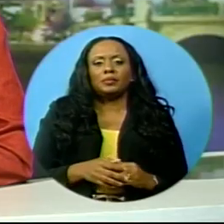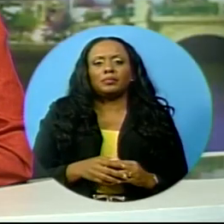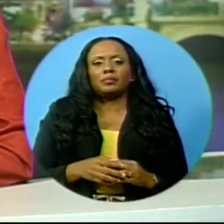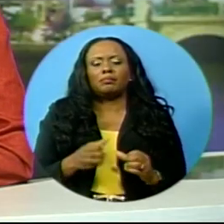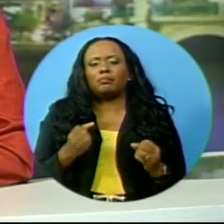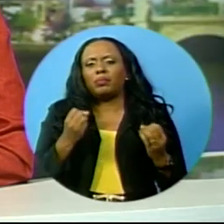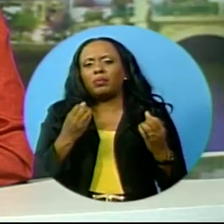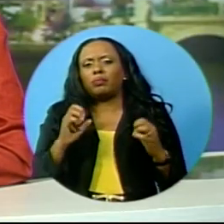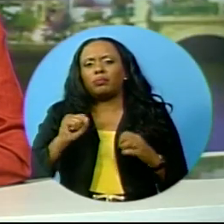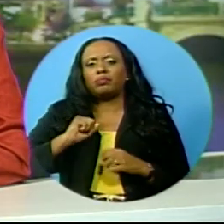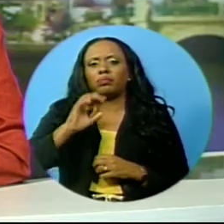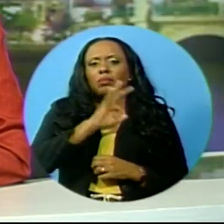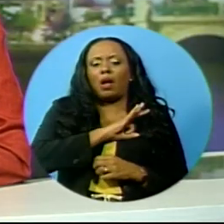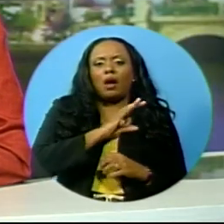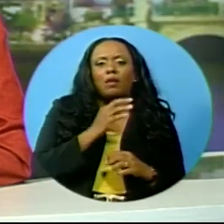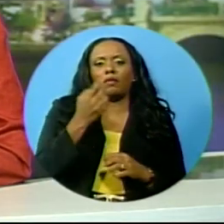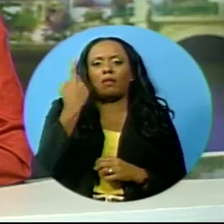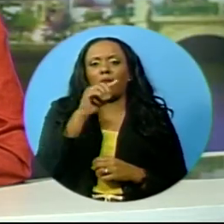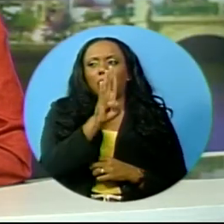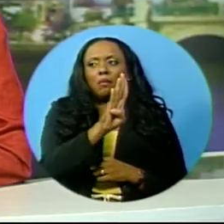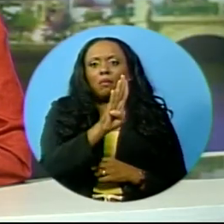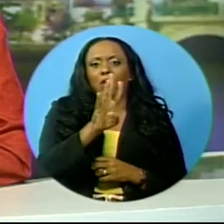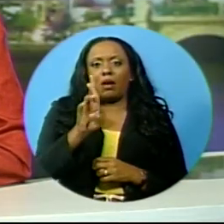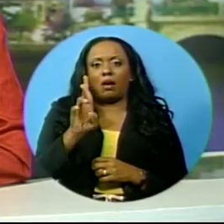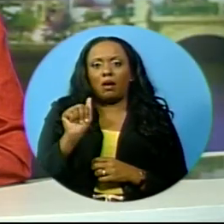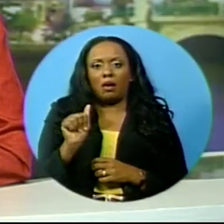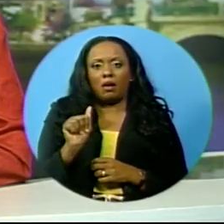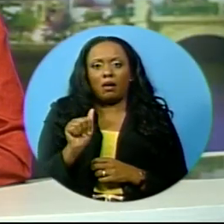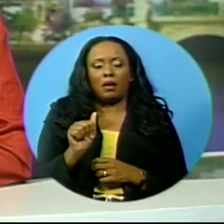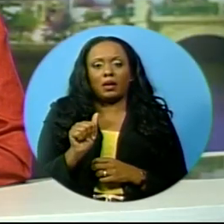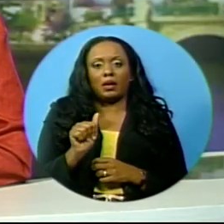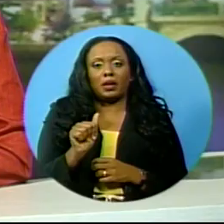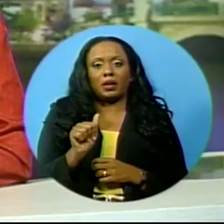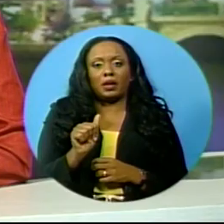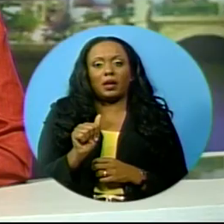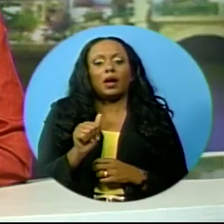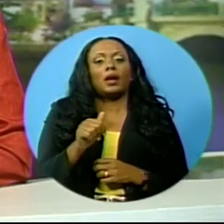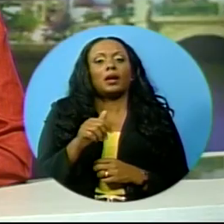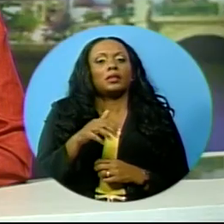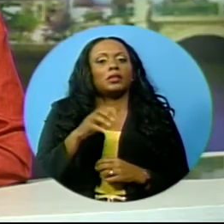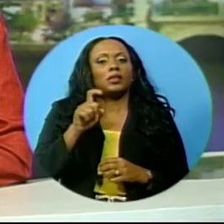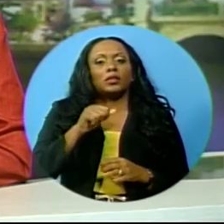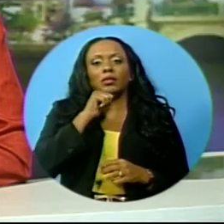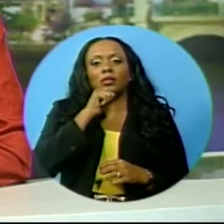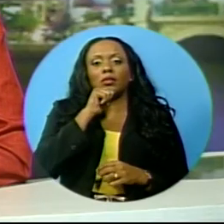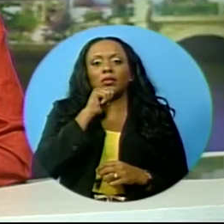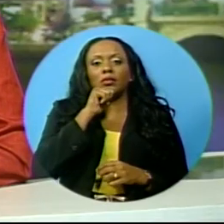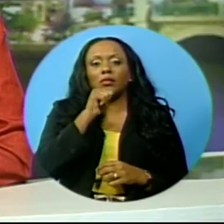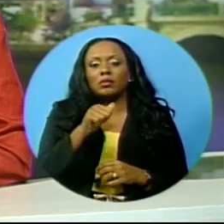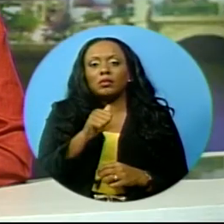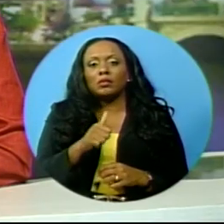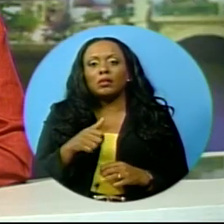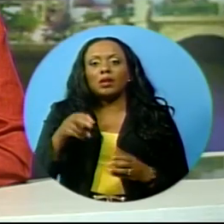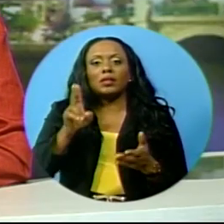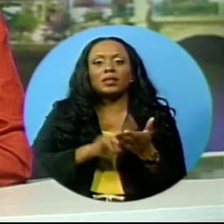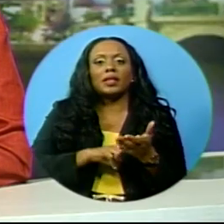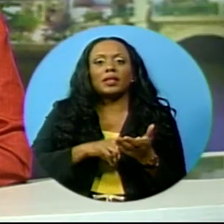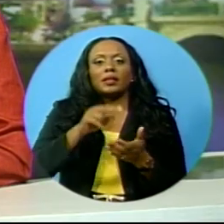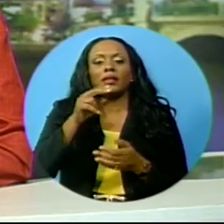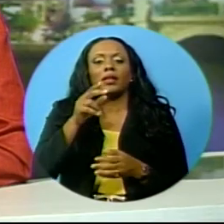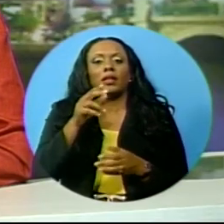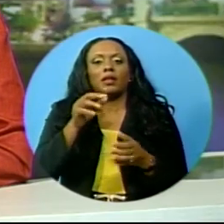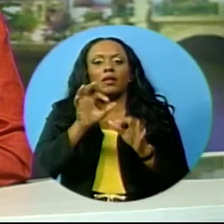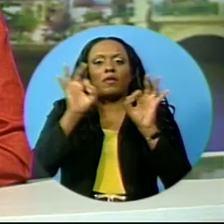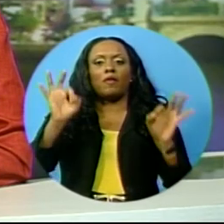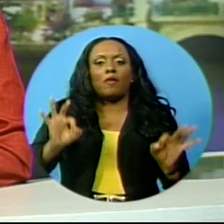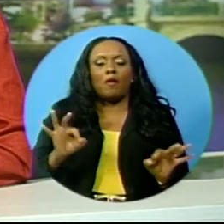Dozens of staff members of the Barbados Revenue Authority have been advised by the National Union of Public Workers not to sign option